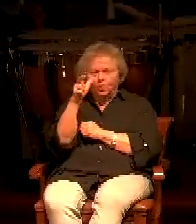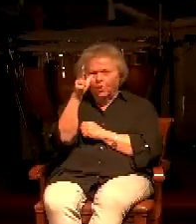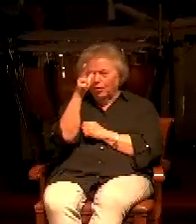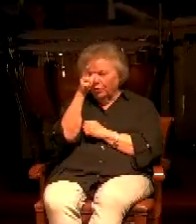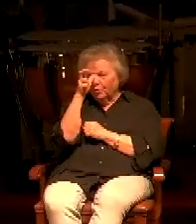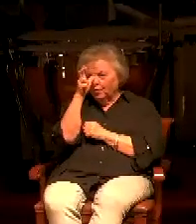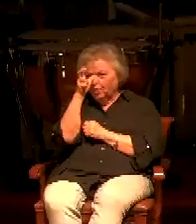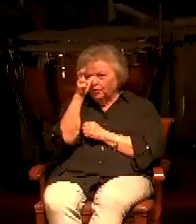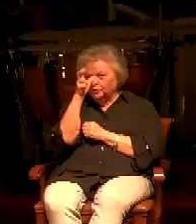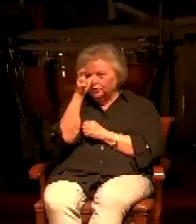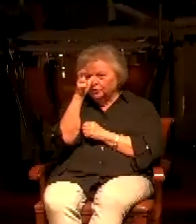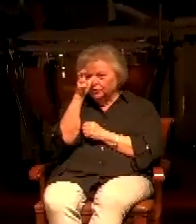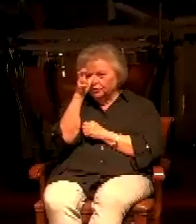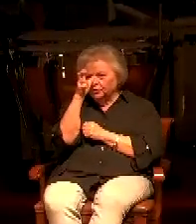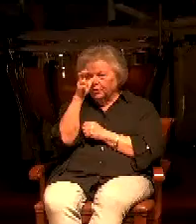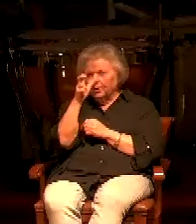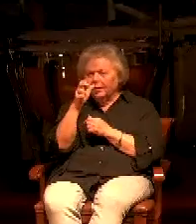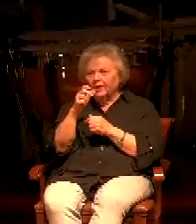marks the dawn of a new day.